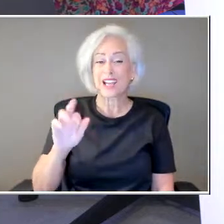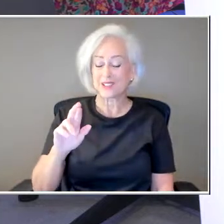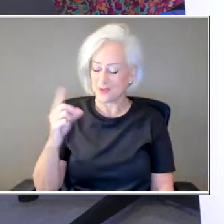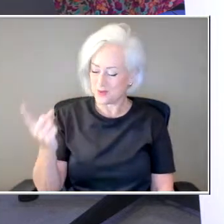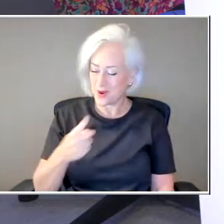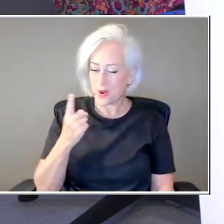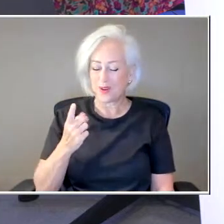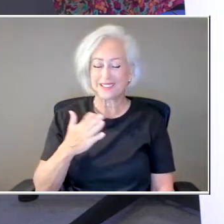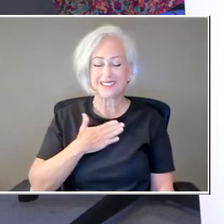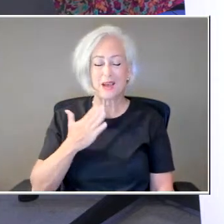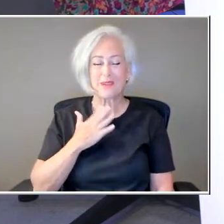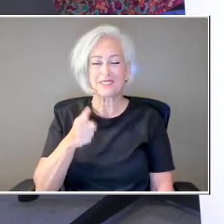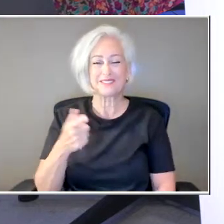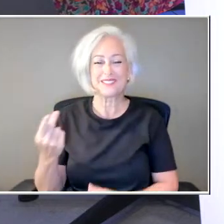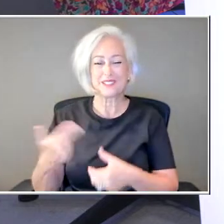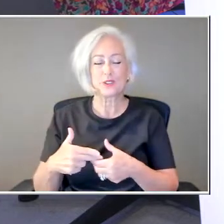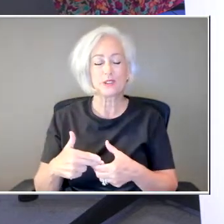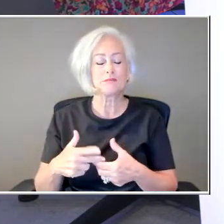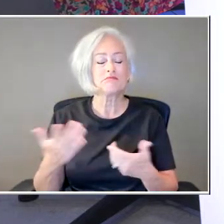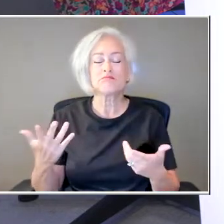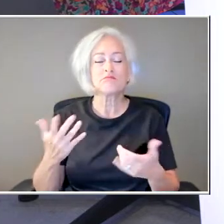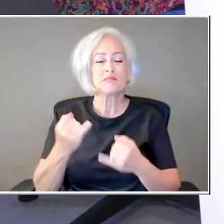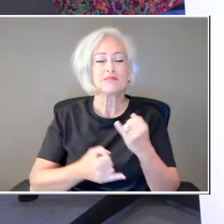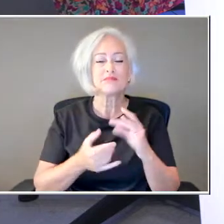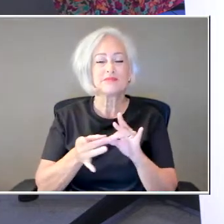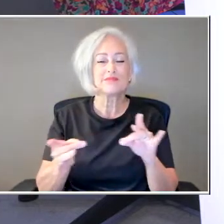you want people to take away from this conversation?